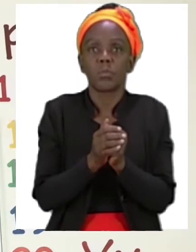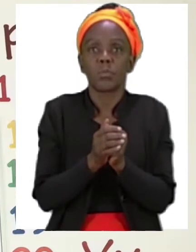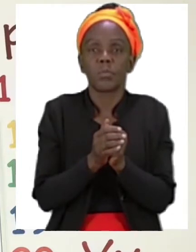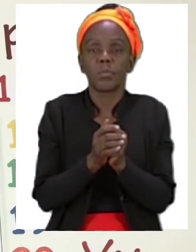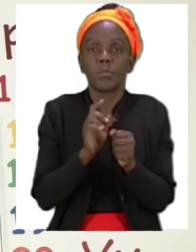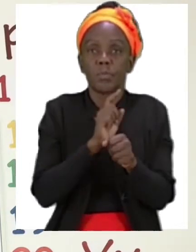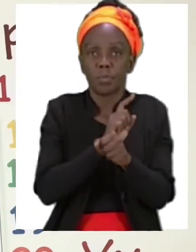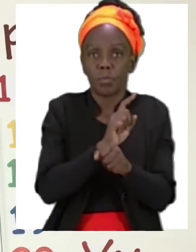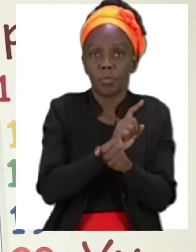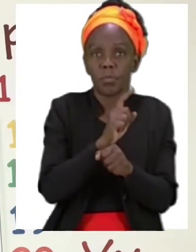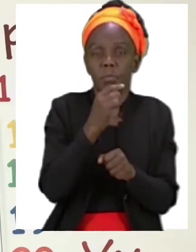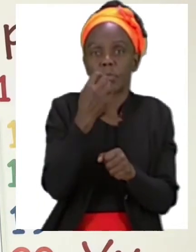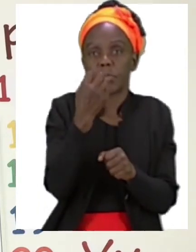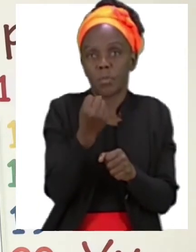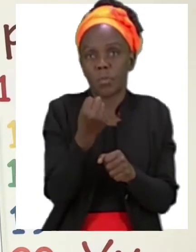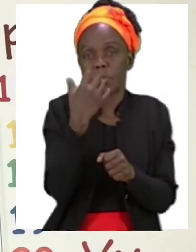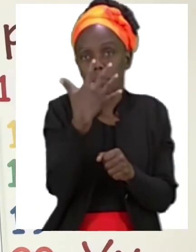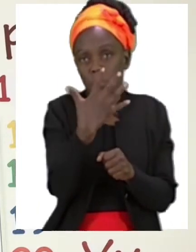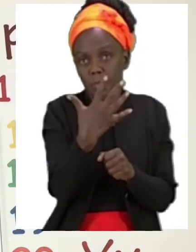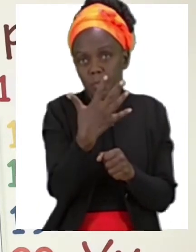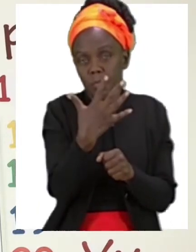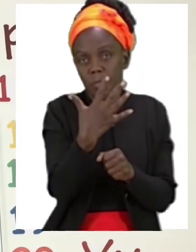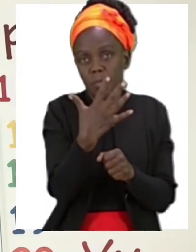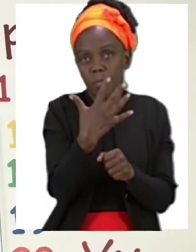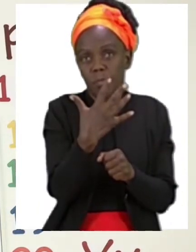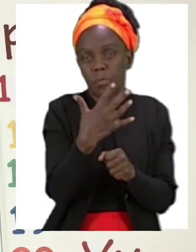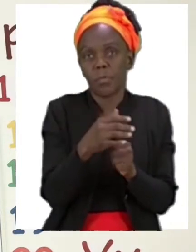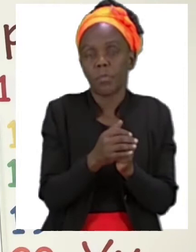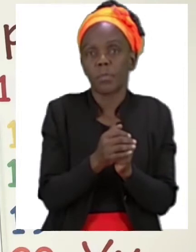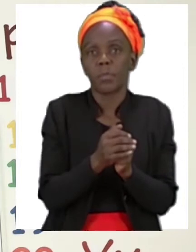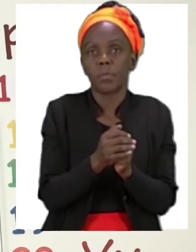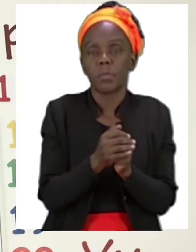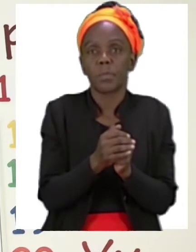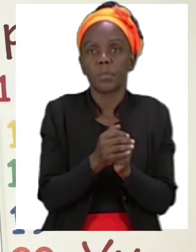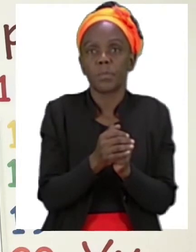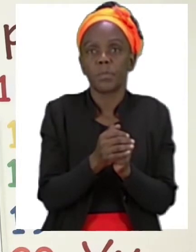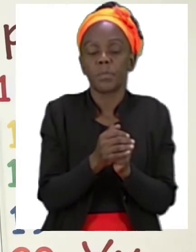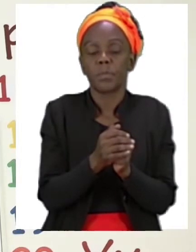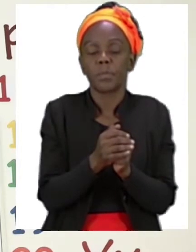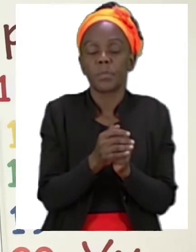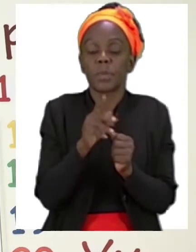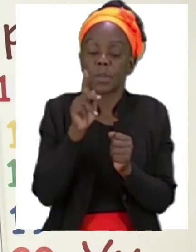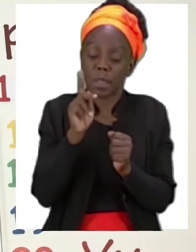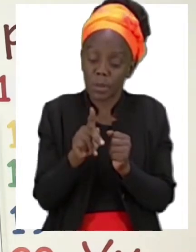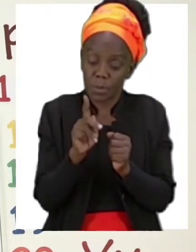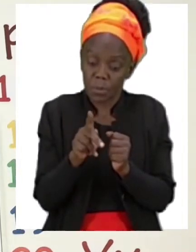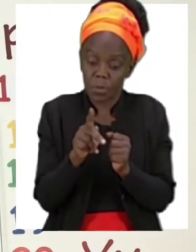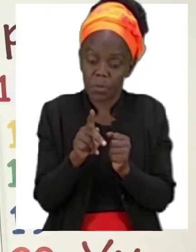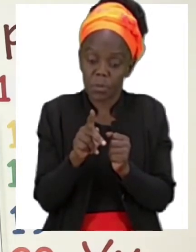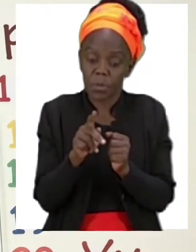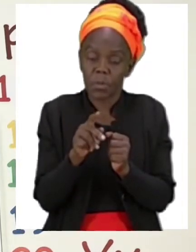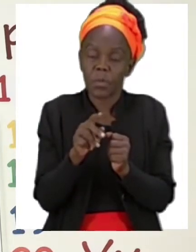5 cars. So we're going to write 5 for the first son. Then we say